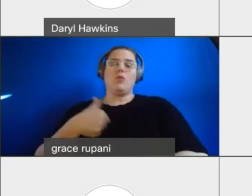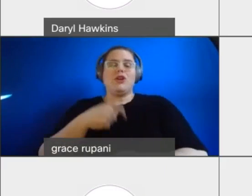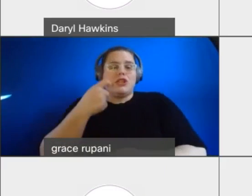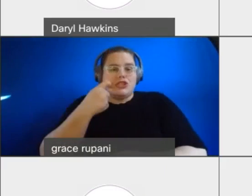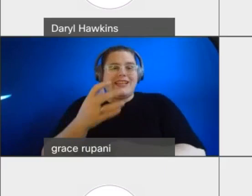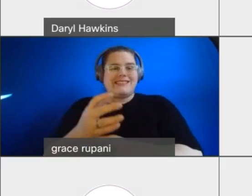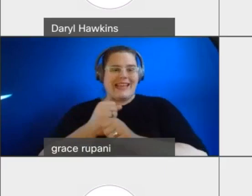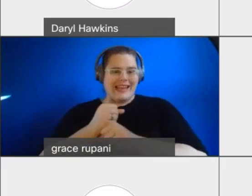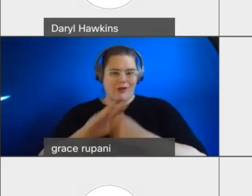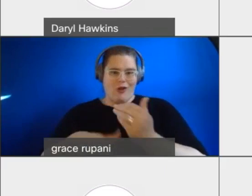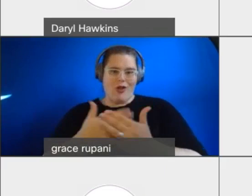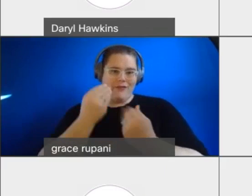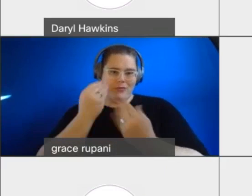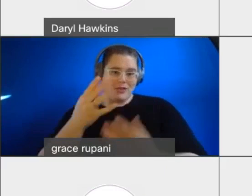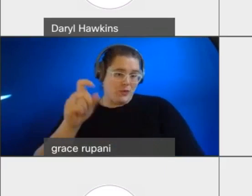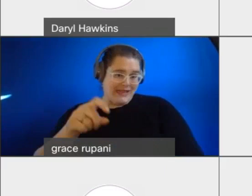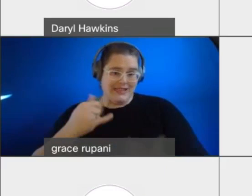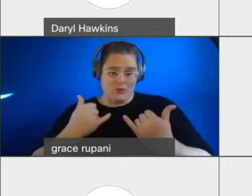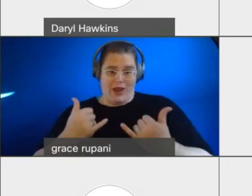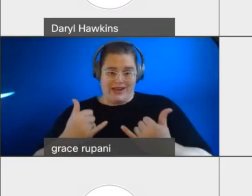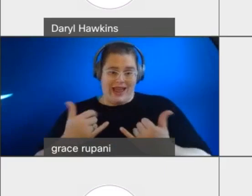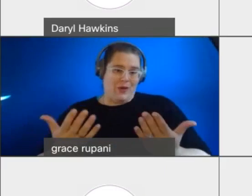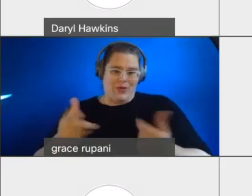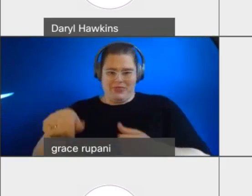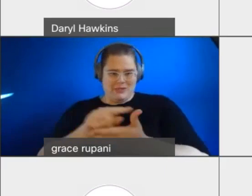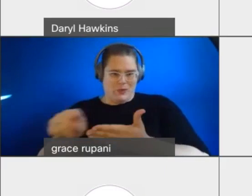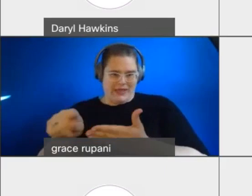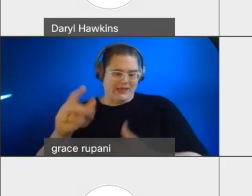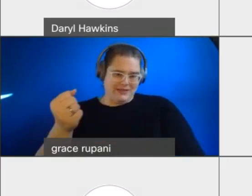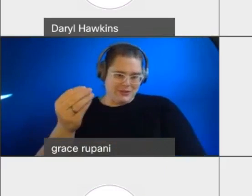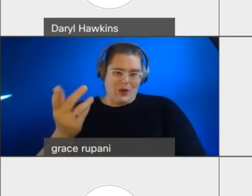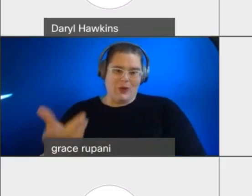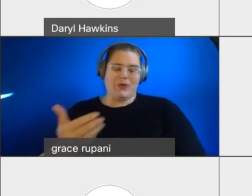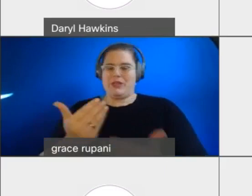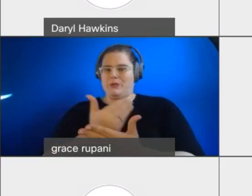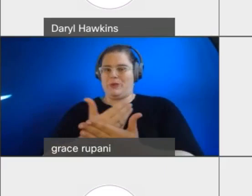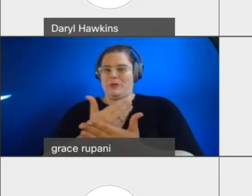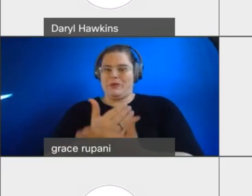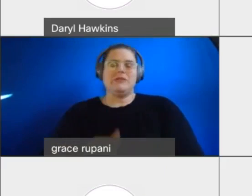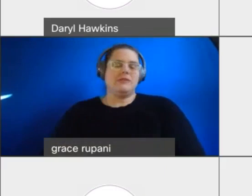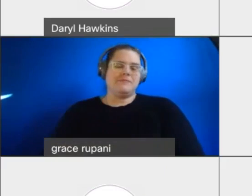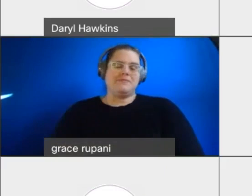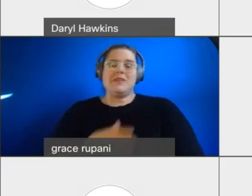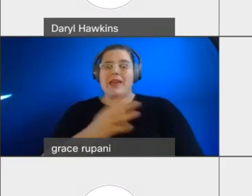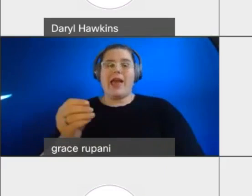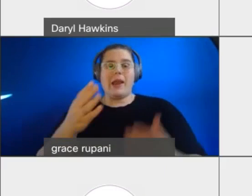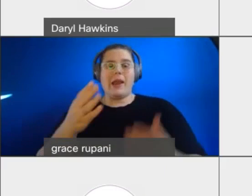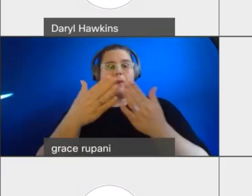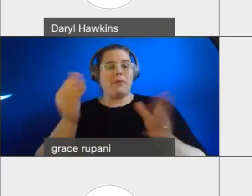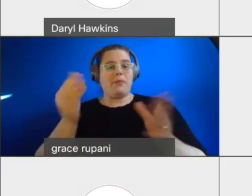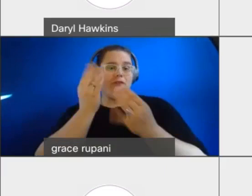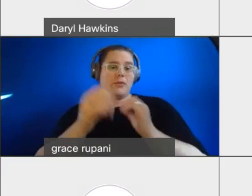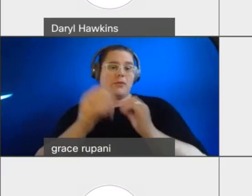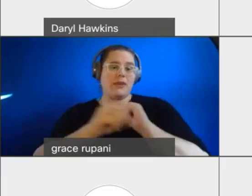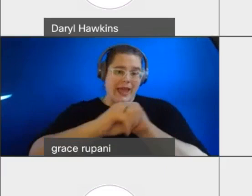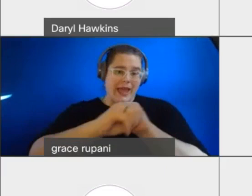that education. And there certainly will be significant public information campaigns and education in the